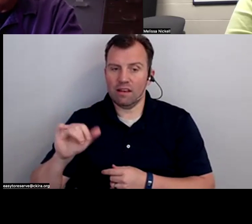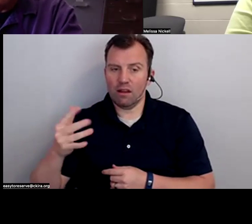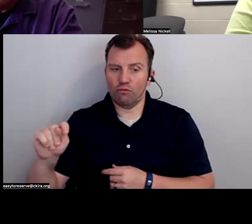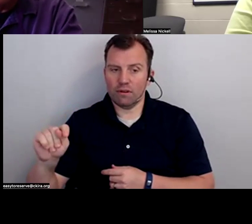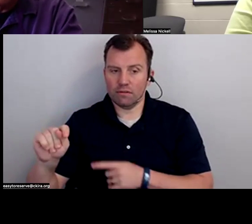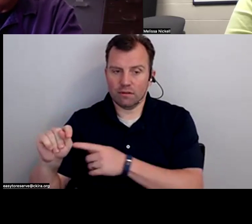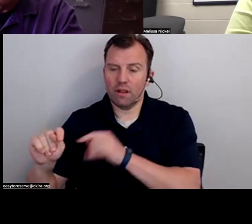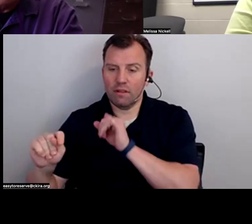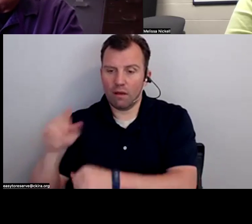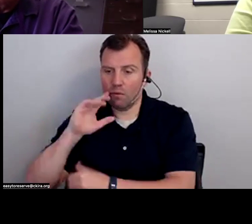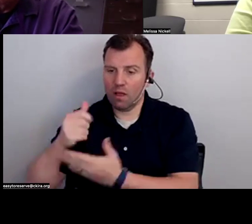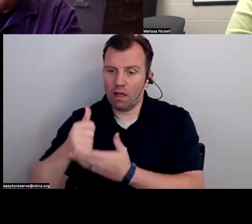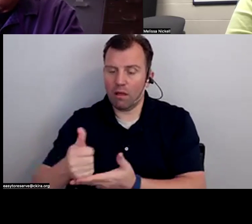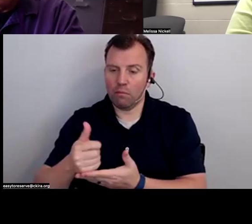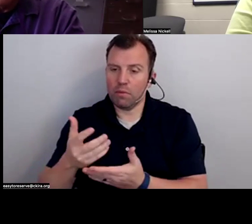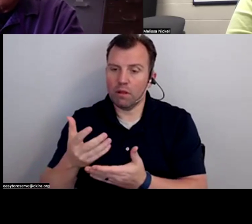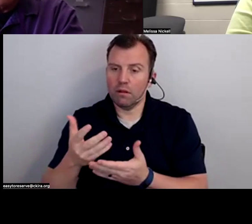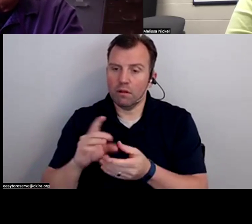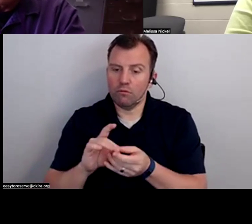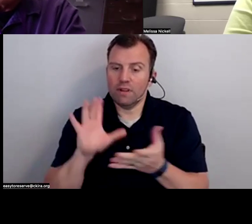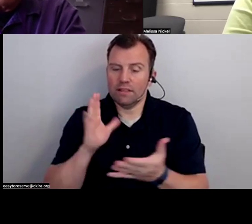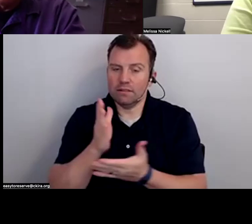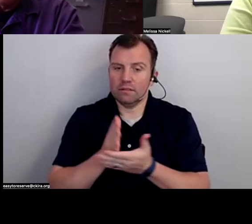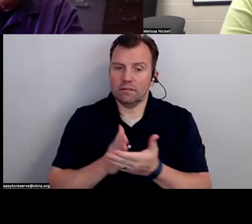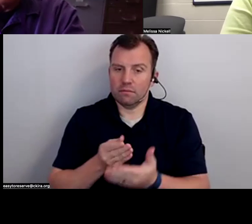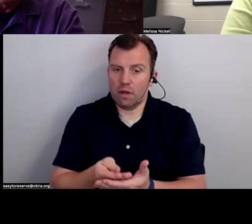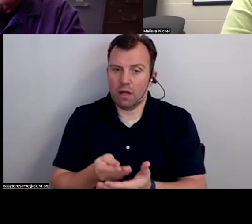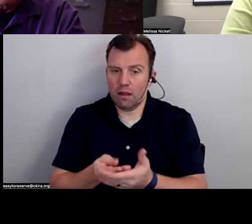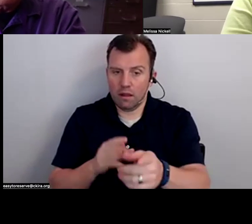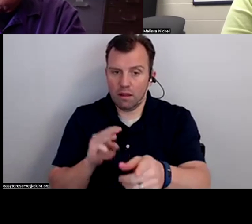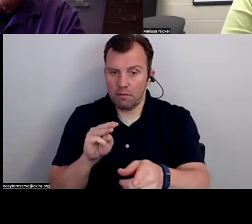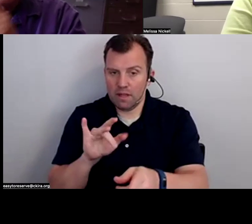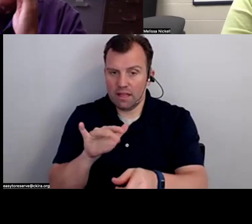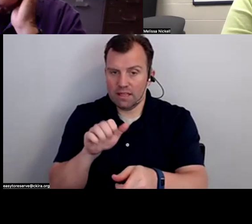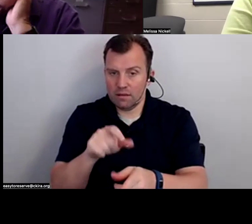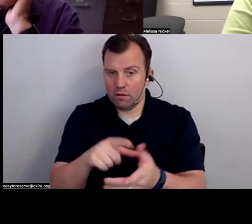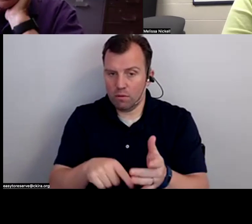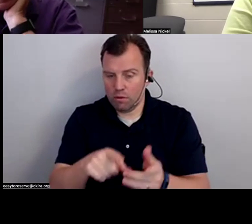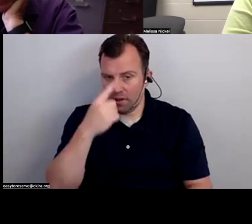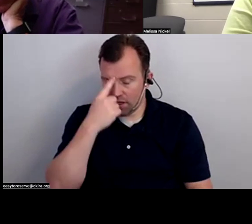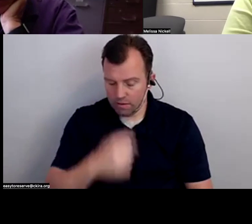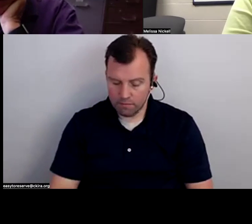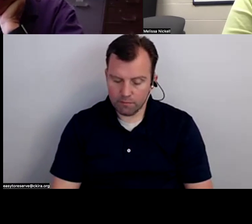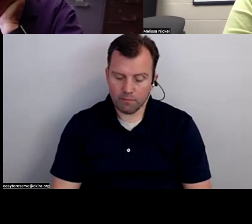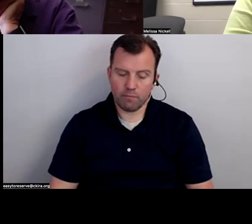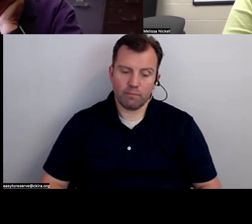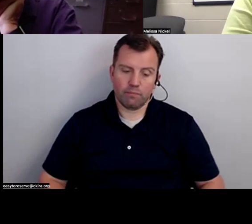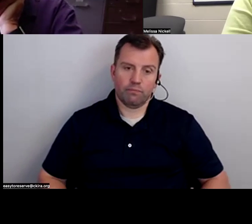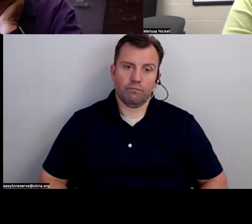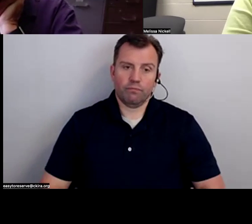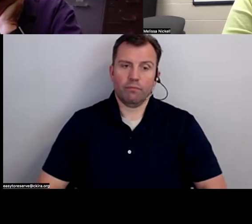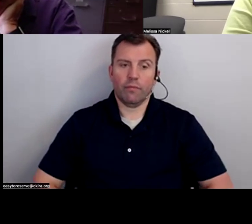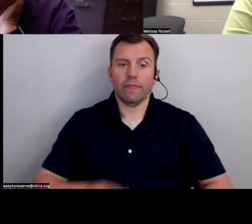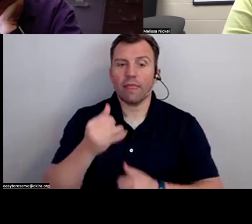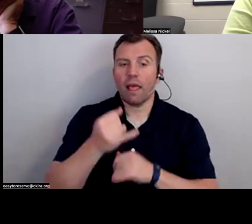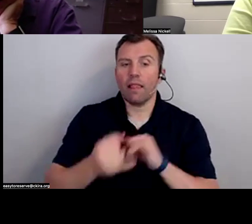free up a significant amount of money. Anything else, Melissa? From you do these? Yeah, so the last part of this question